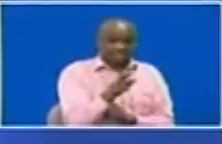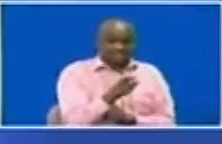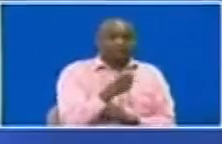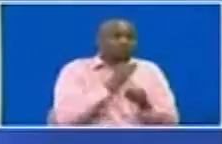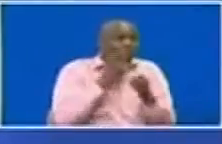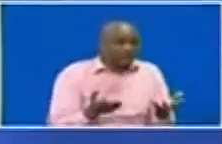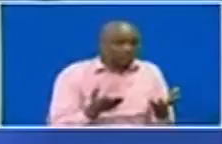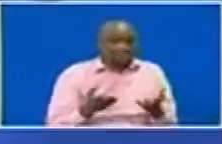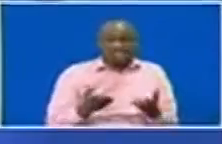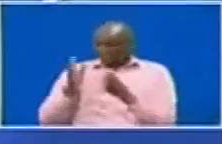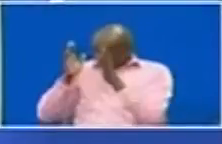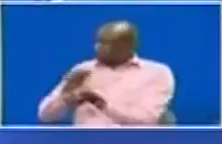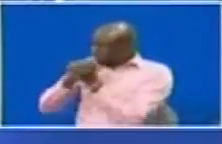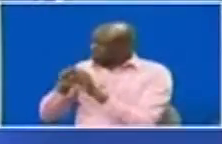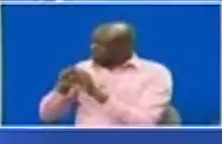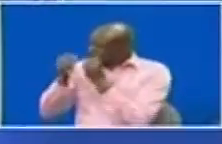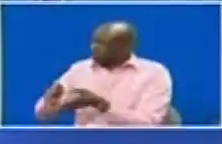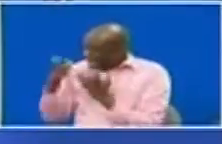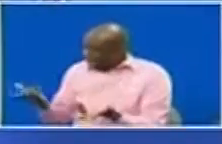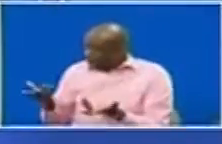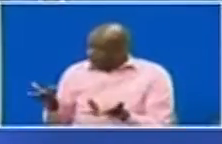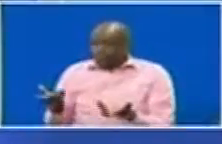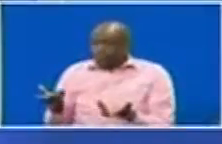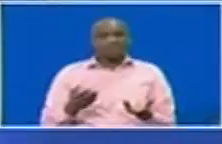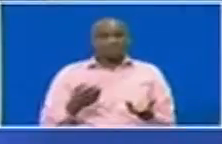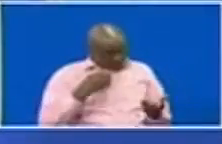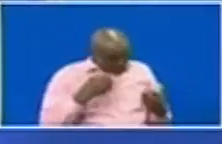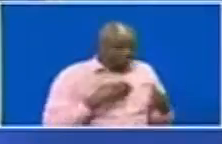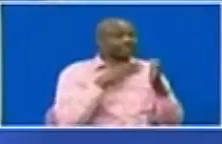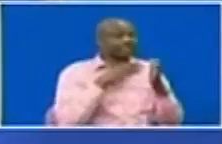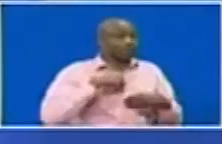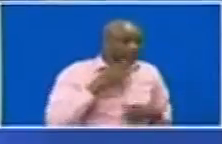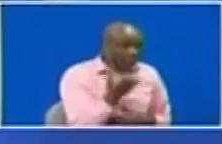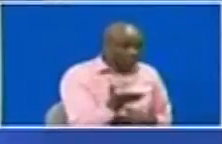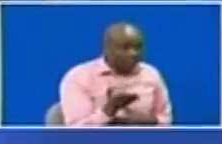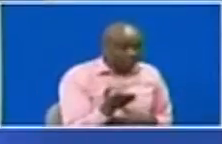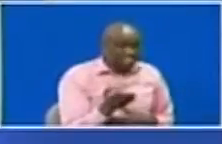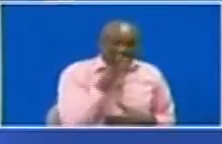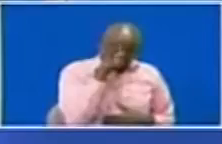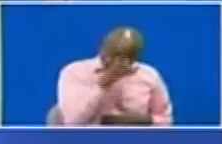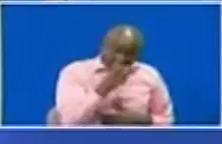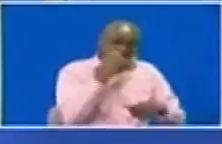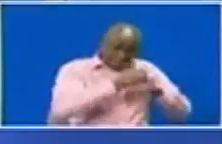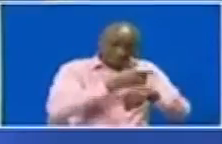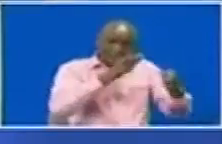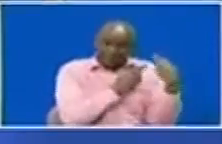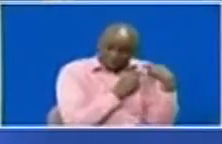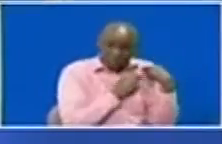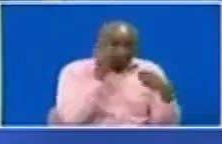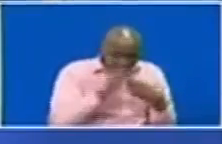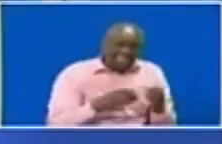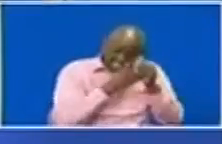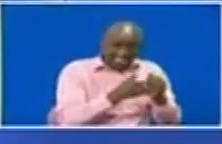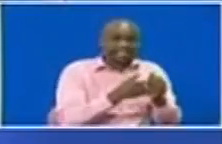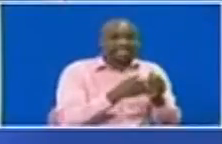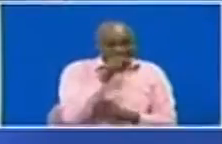that? Because we should have... Should somebody lead that we charge? Have yes, exactly. We have EACC, and that is the institution that should be